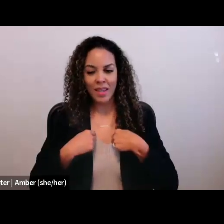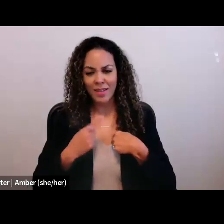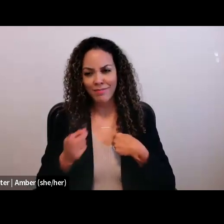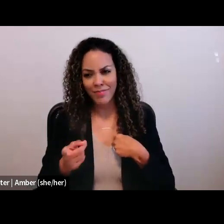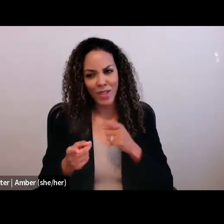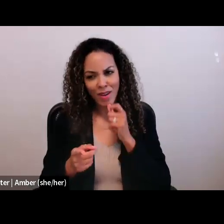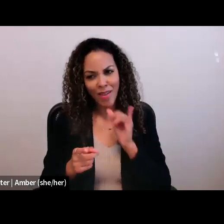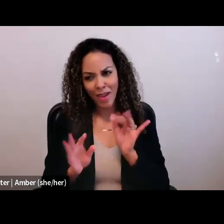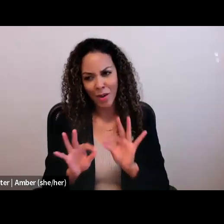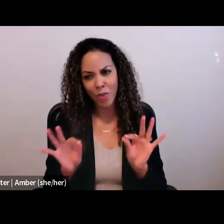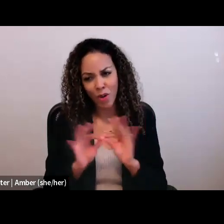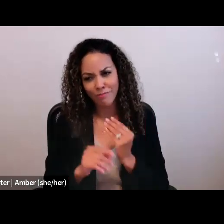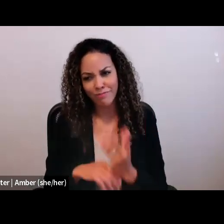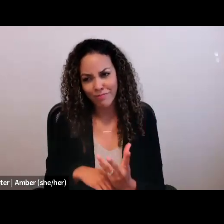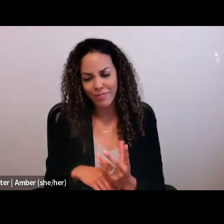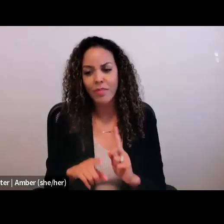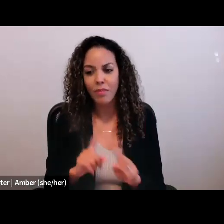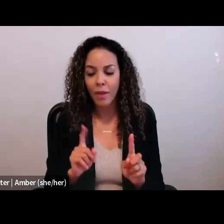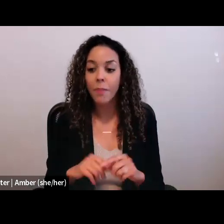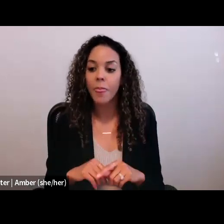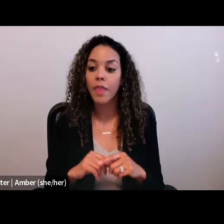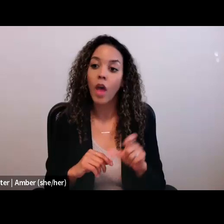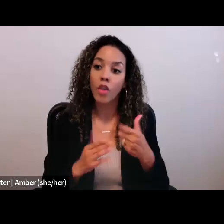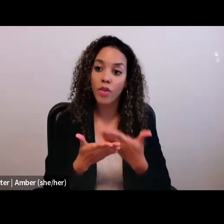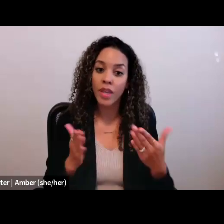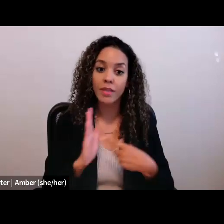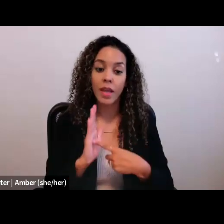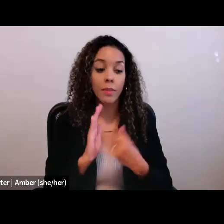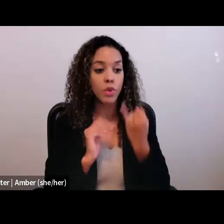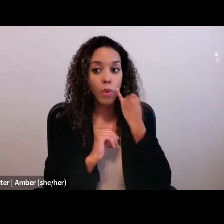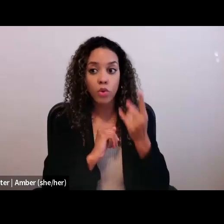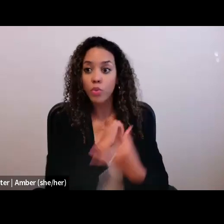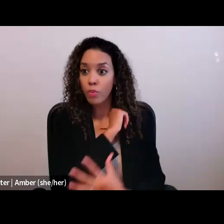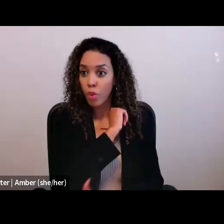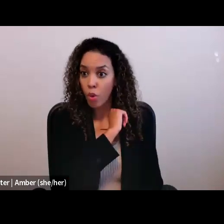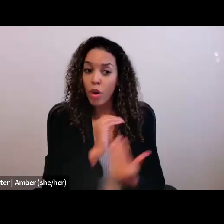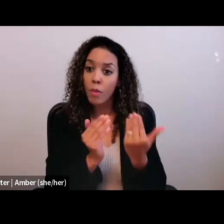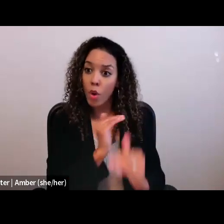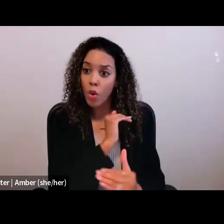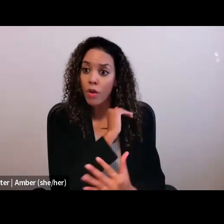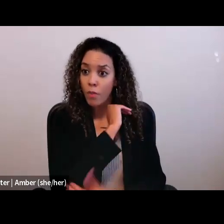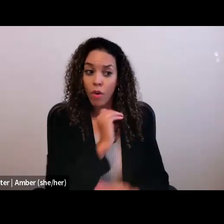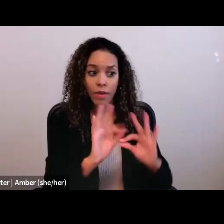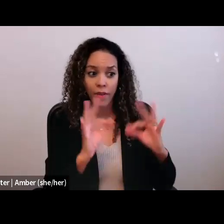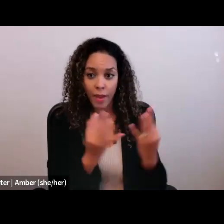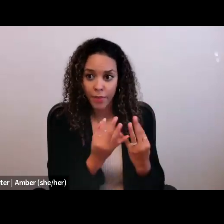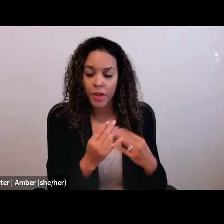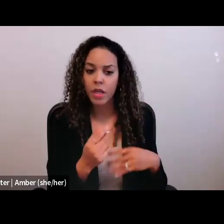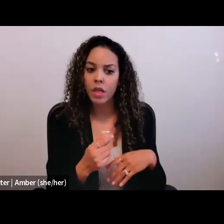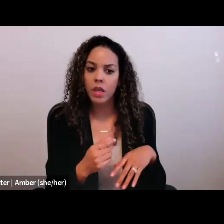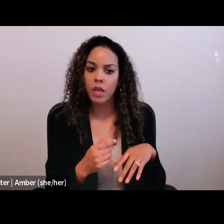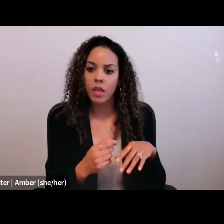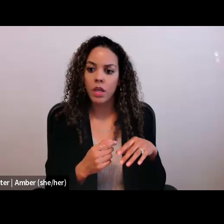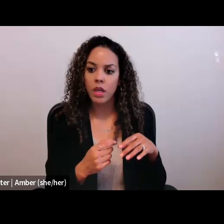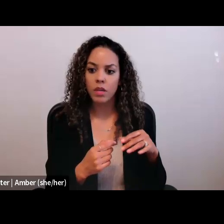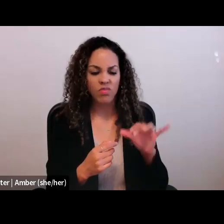are little learned traits. Like, for instance, if you're poor and you're born poor into a poor family, then that's your own